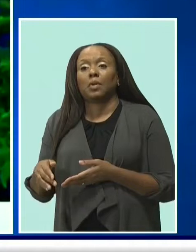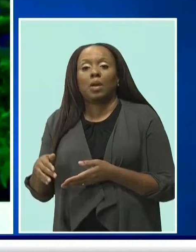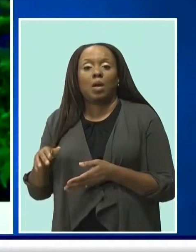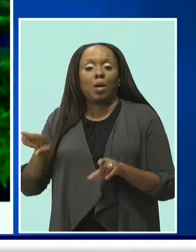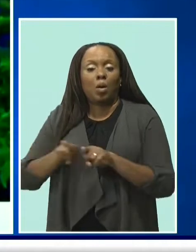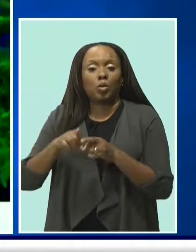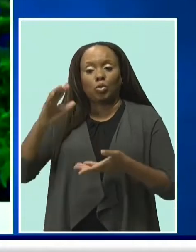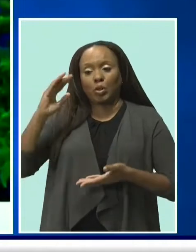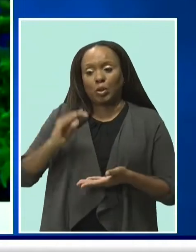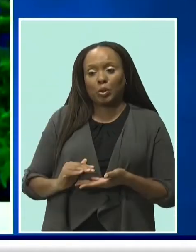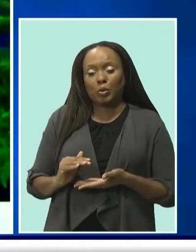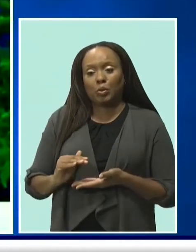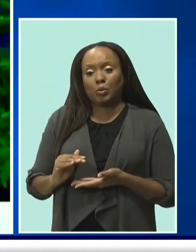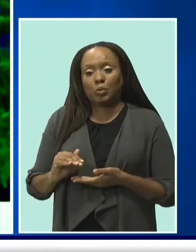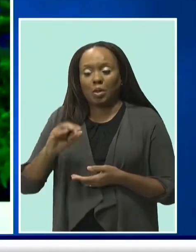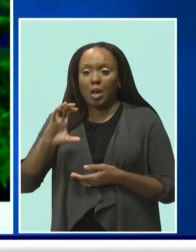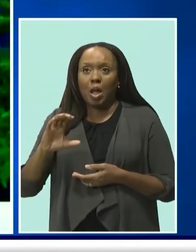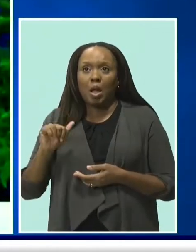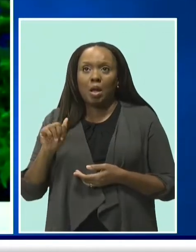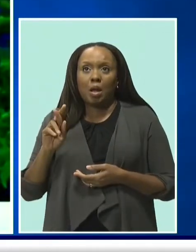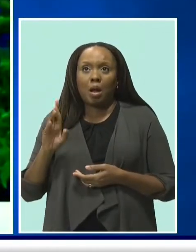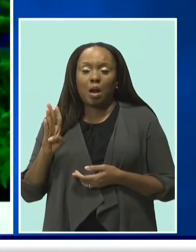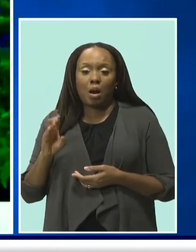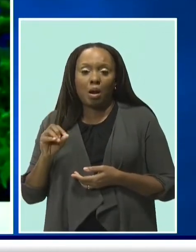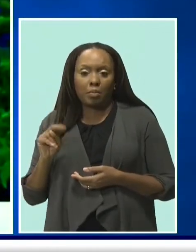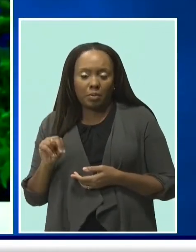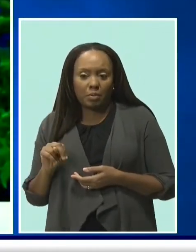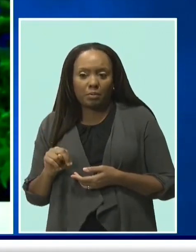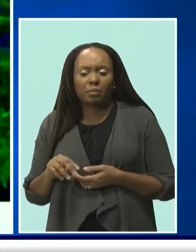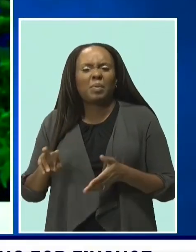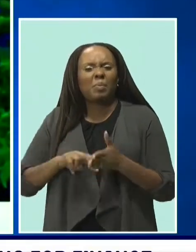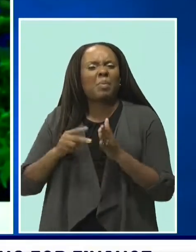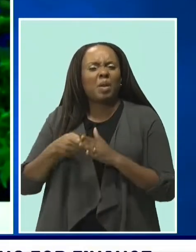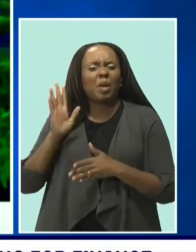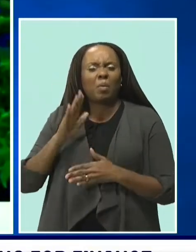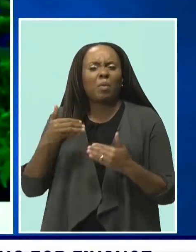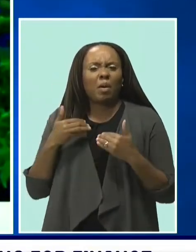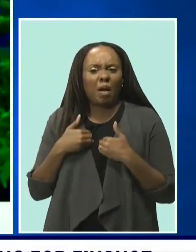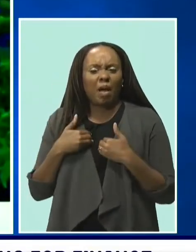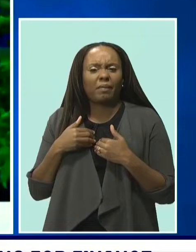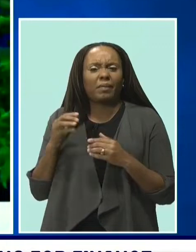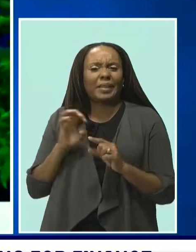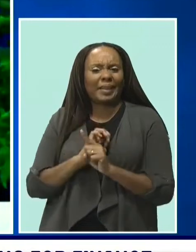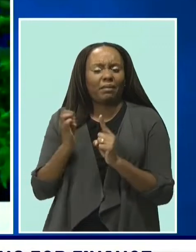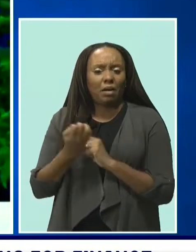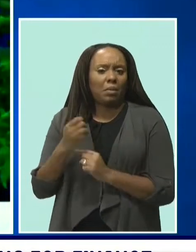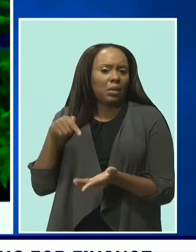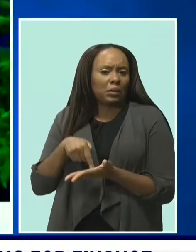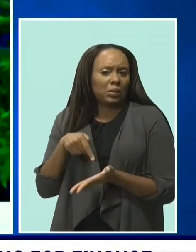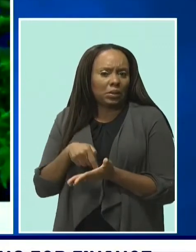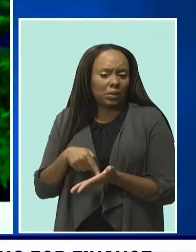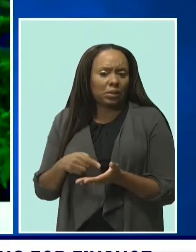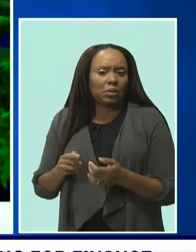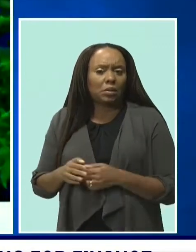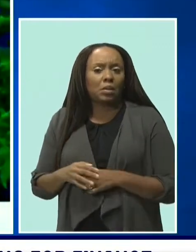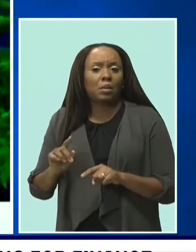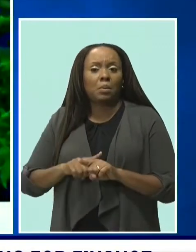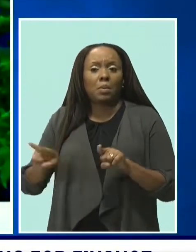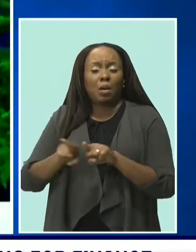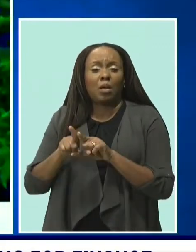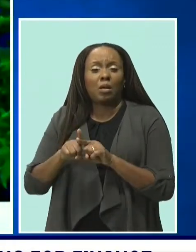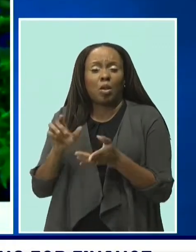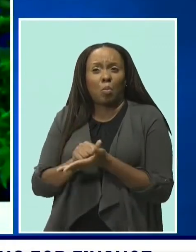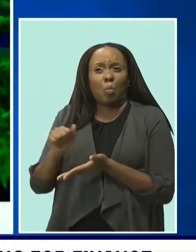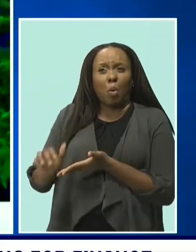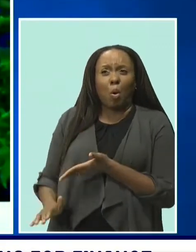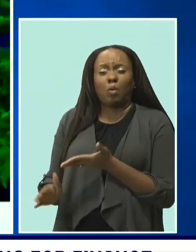many instances green debt is going to have to be incurred, but equally remove from us the restriction and